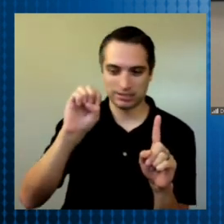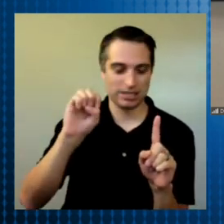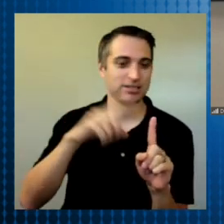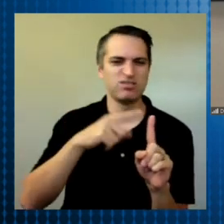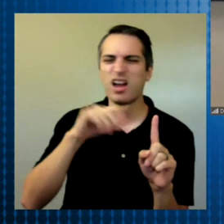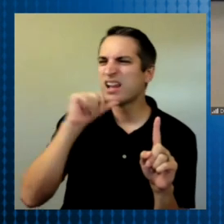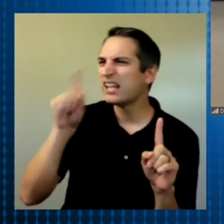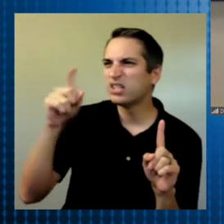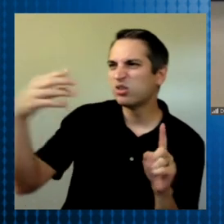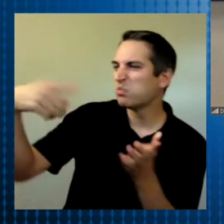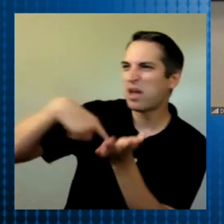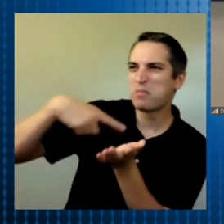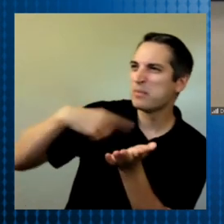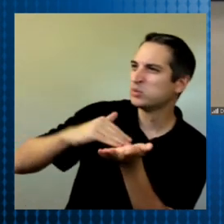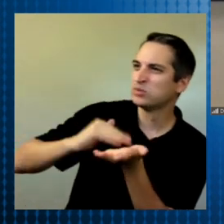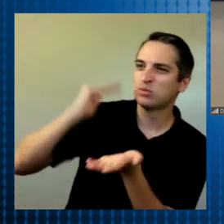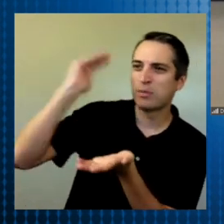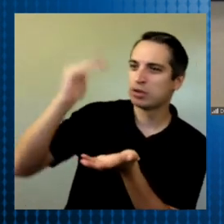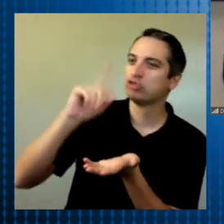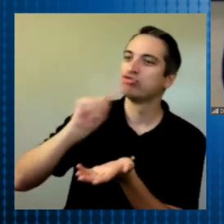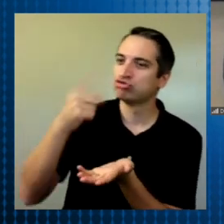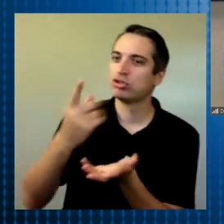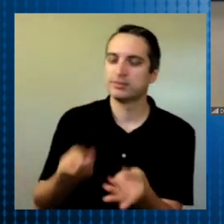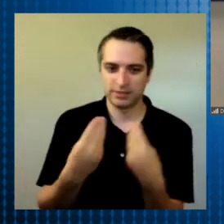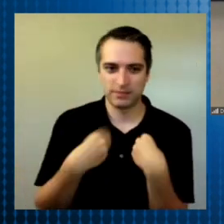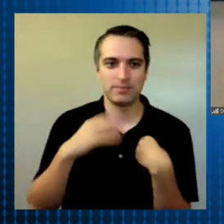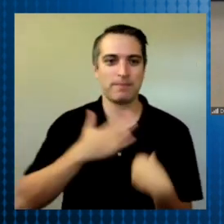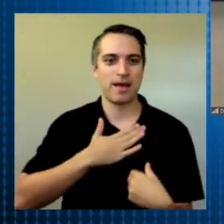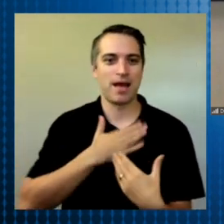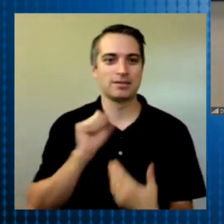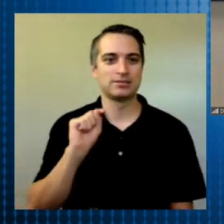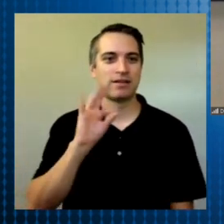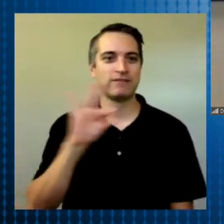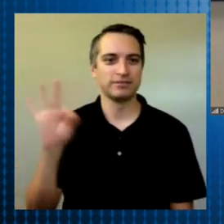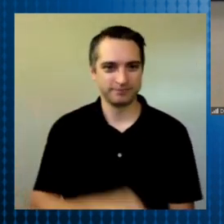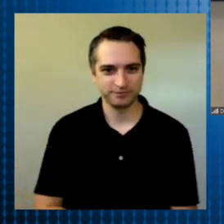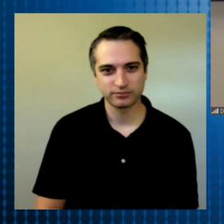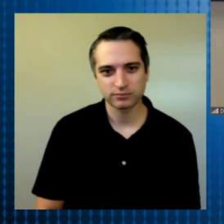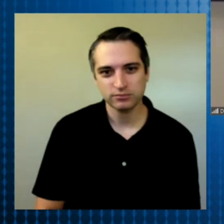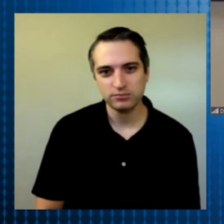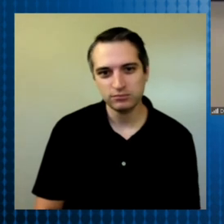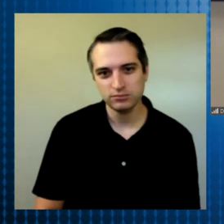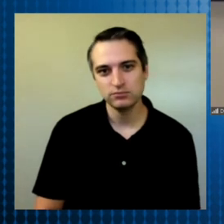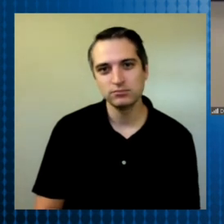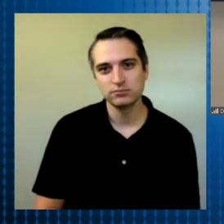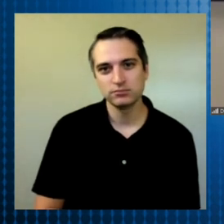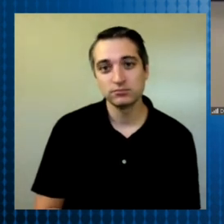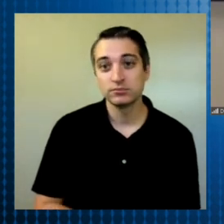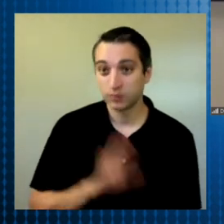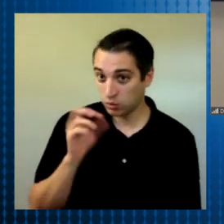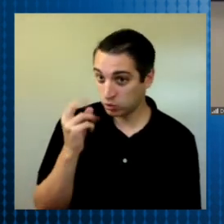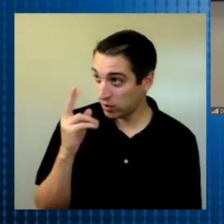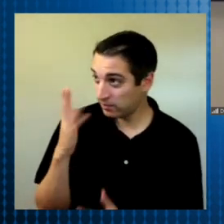None of my 12 minutes yet? 12 minutes? Okay. And I would spend 2 minutes on failure.